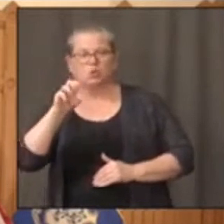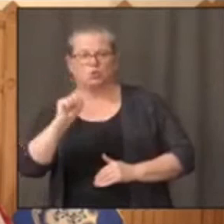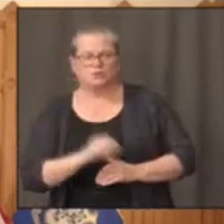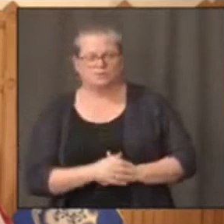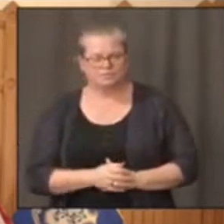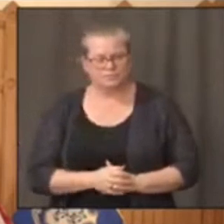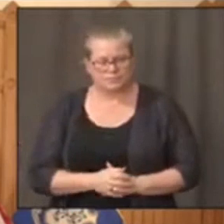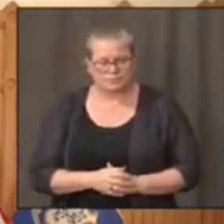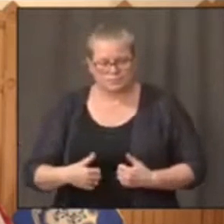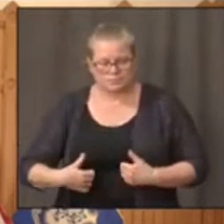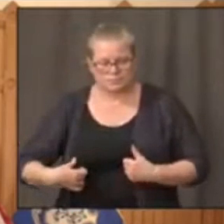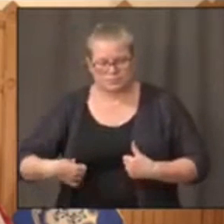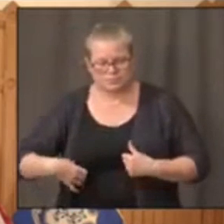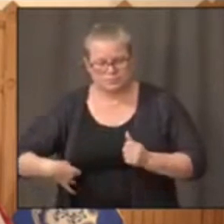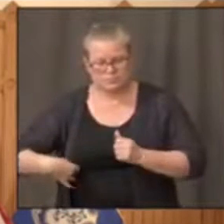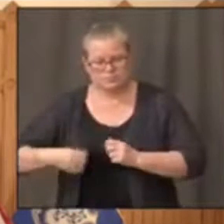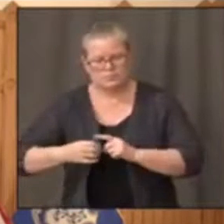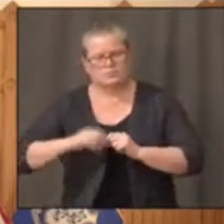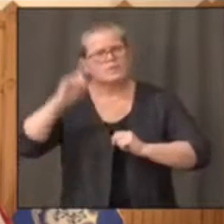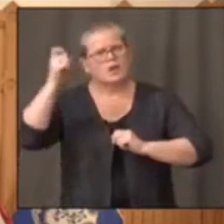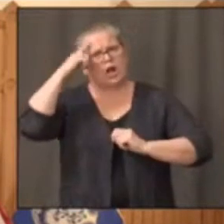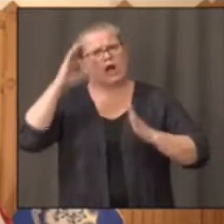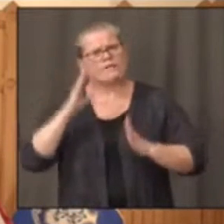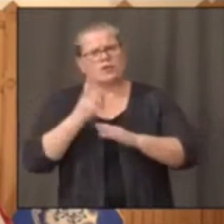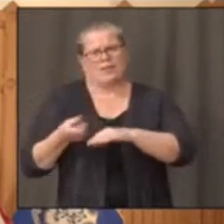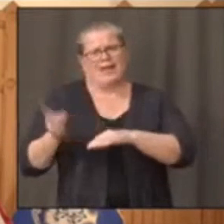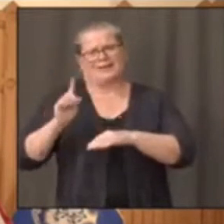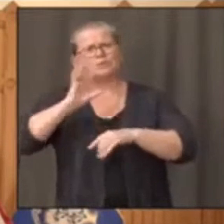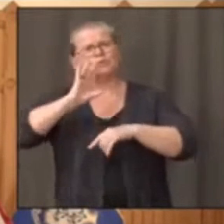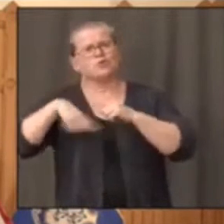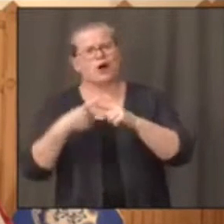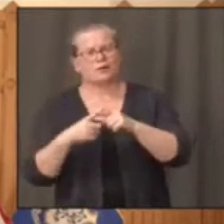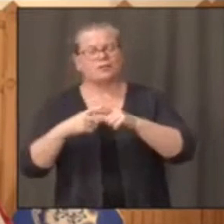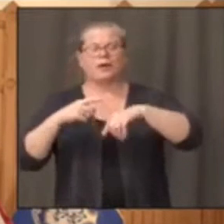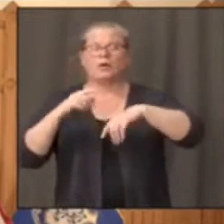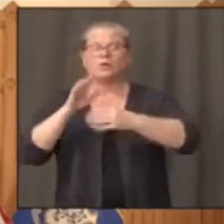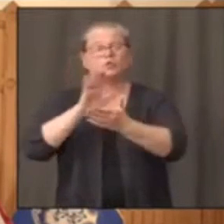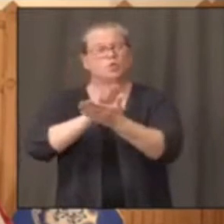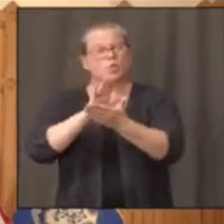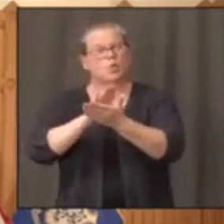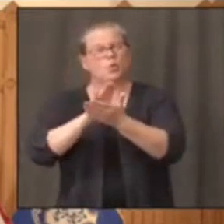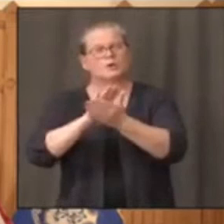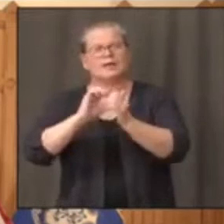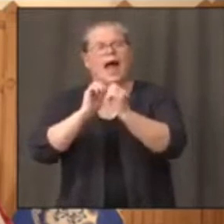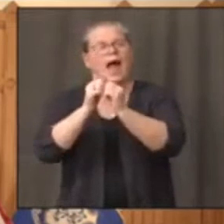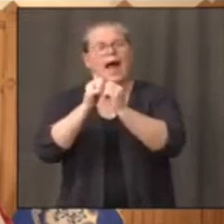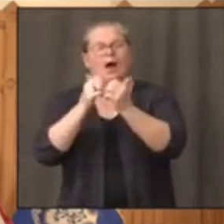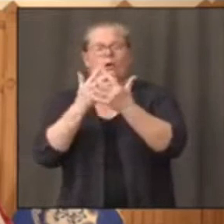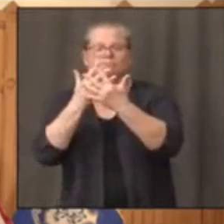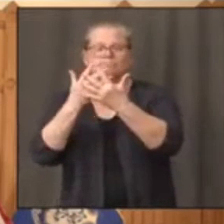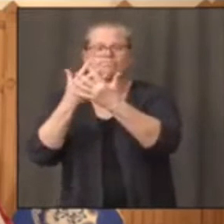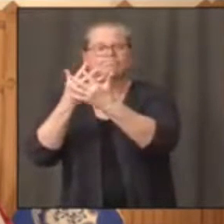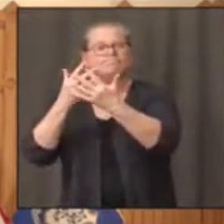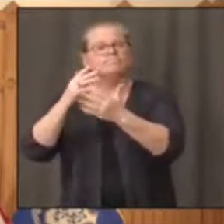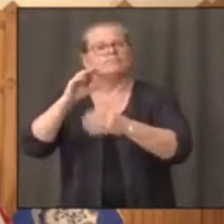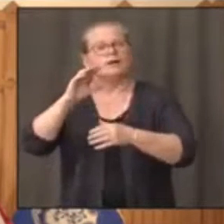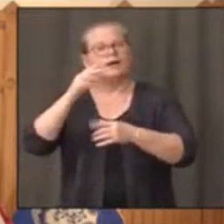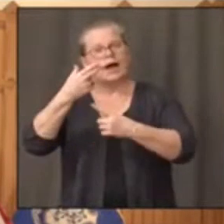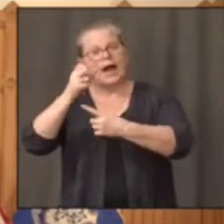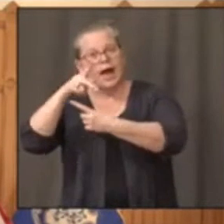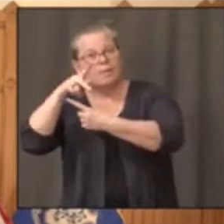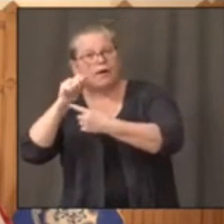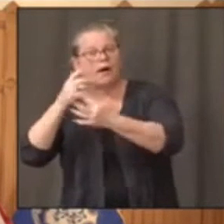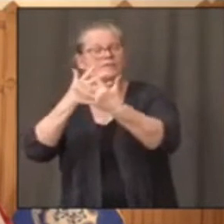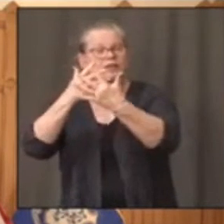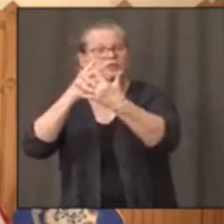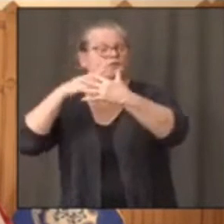schools, possibly adding HEPA filters or UV light. Have strides been made during this week to kind of get